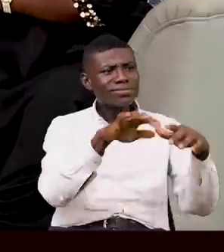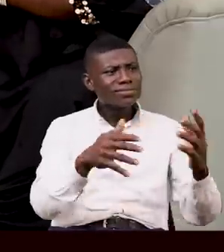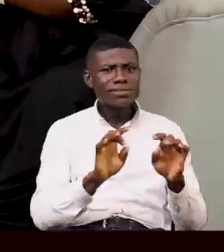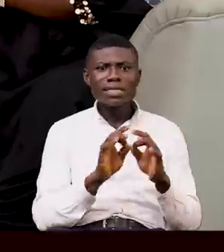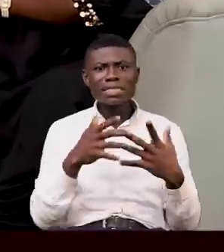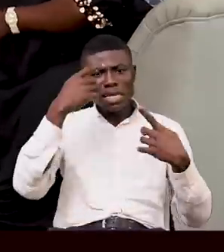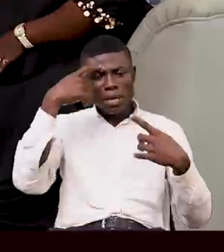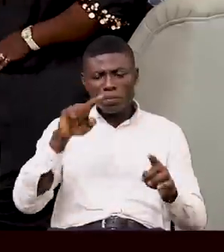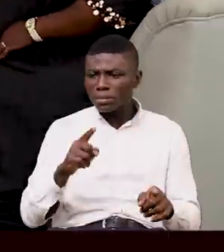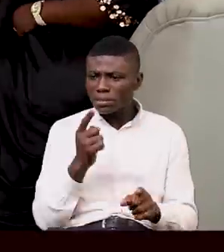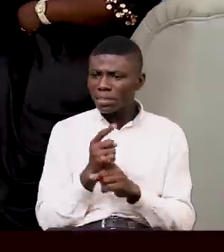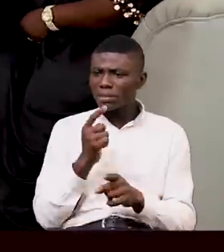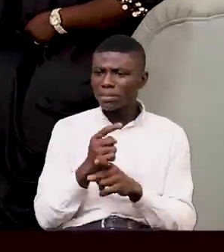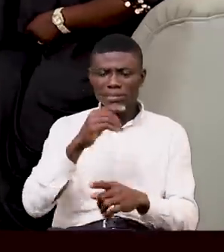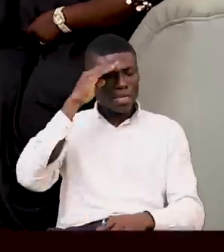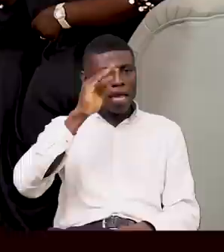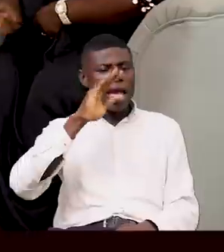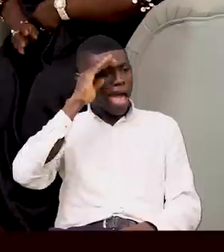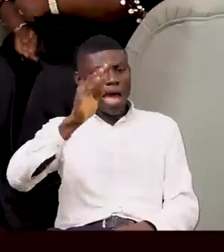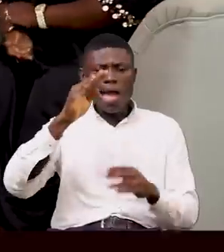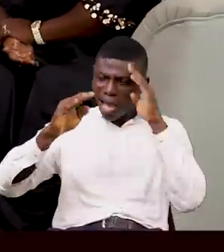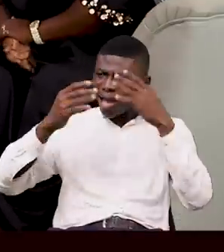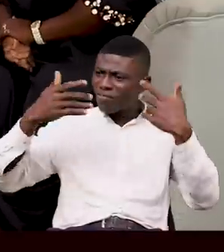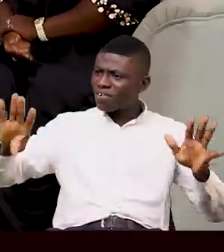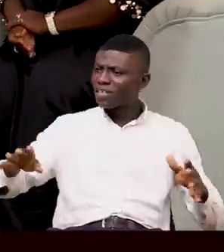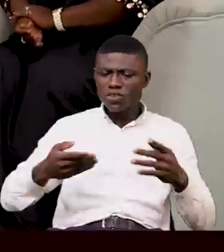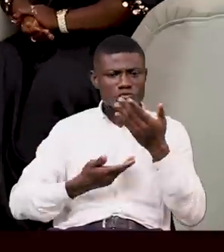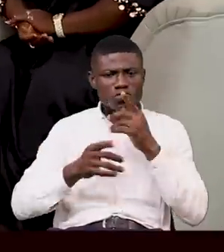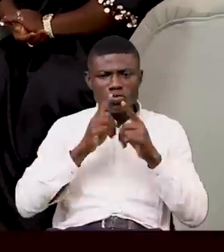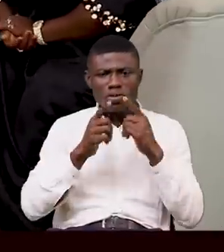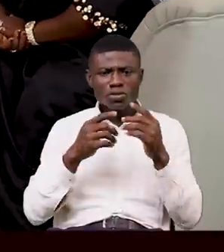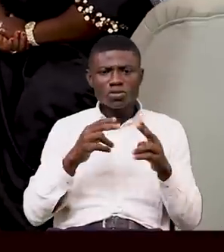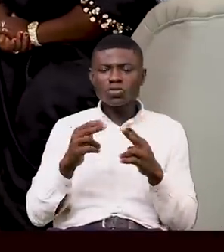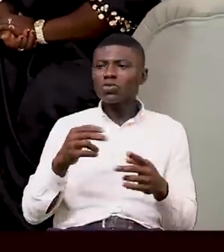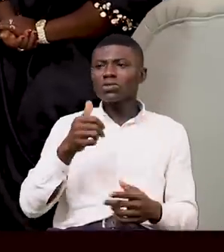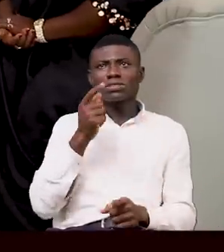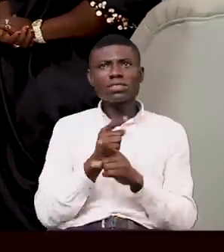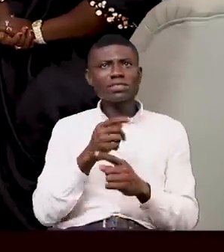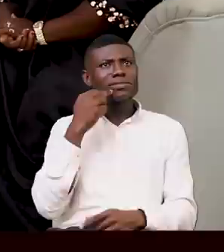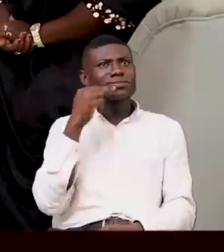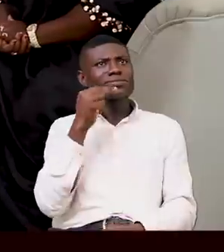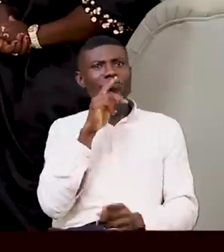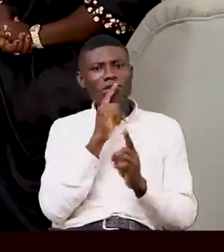Bibian, so hi, sister, hi, sister. Say, no offense, no, dear.